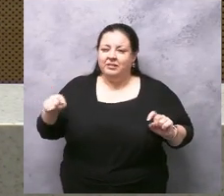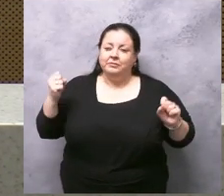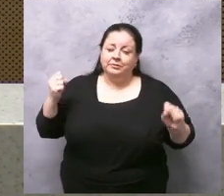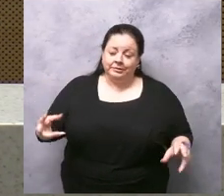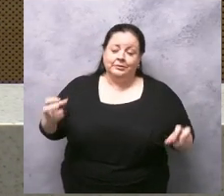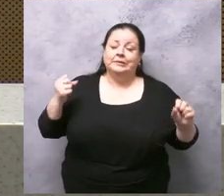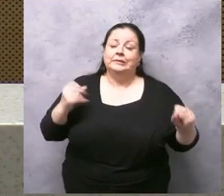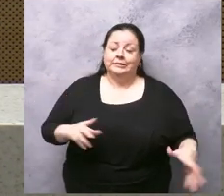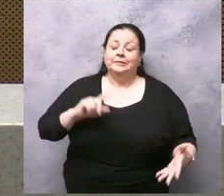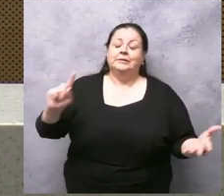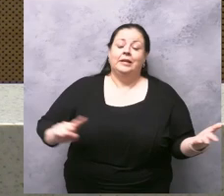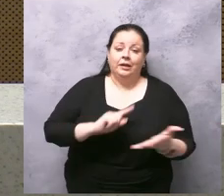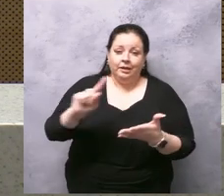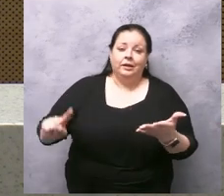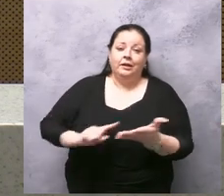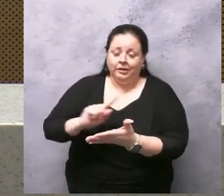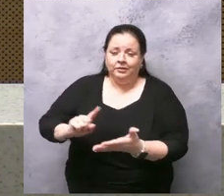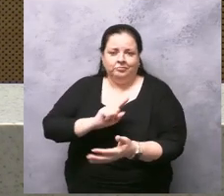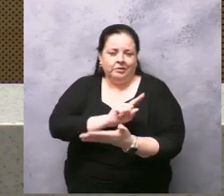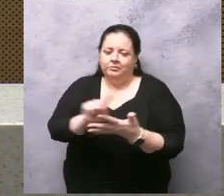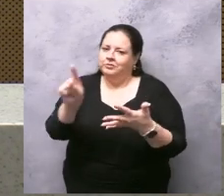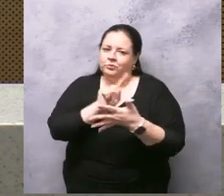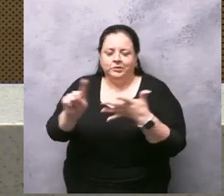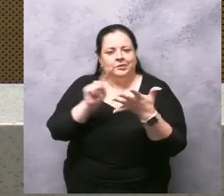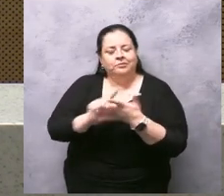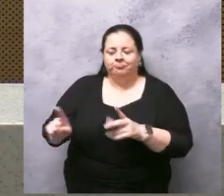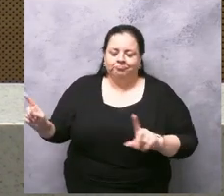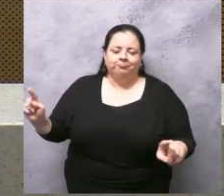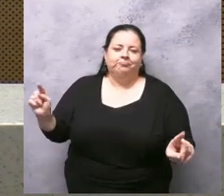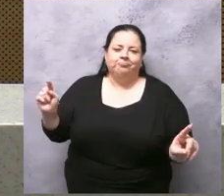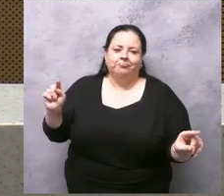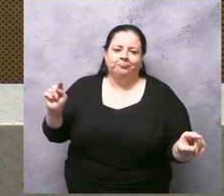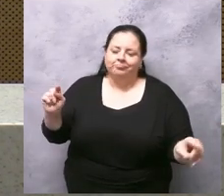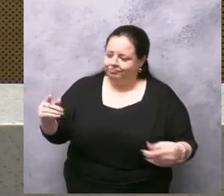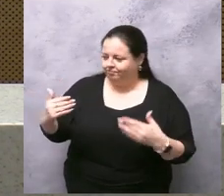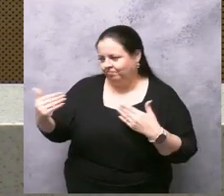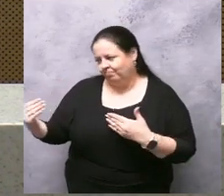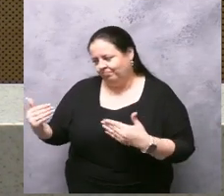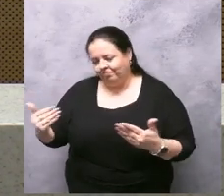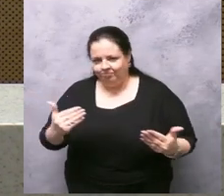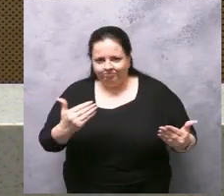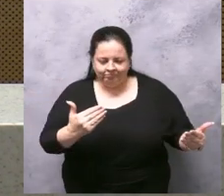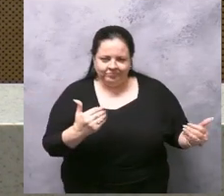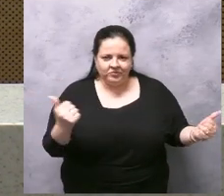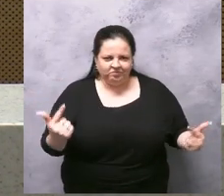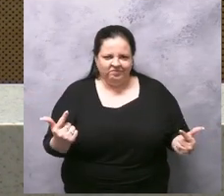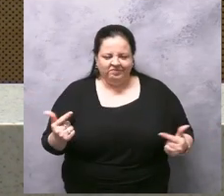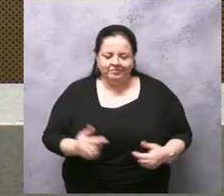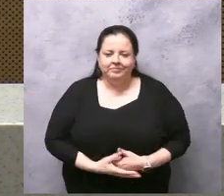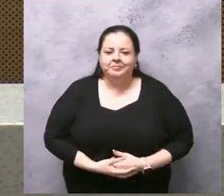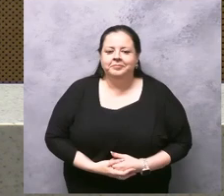many hours each week to the district, and I want to thank them personally for all that.